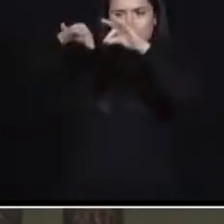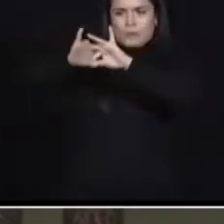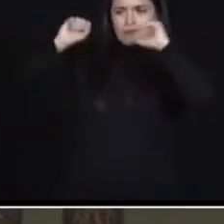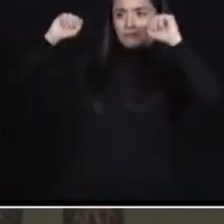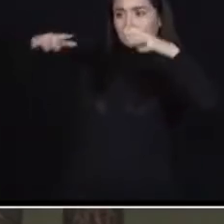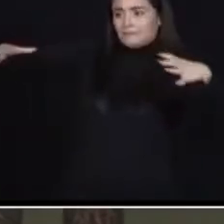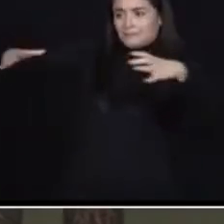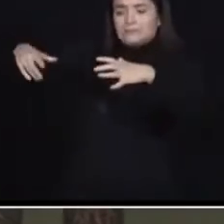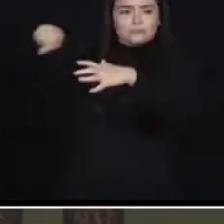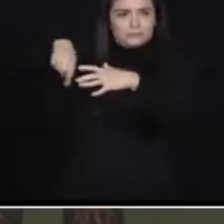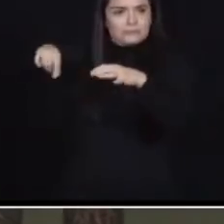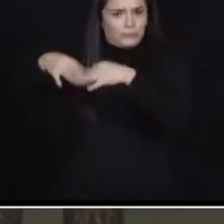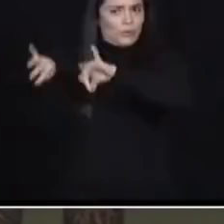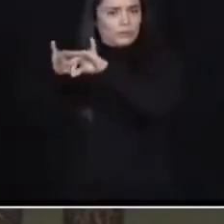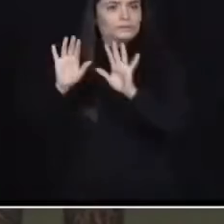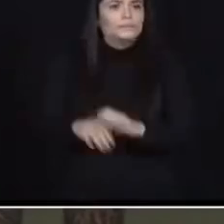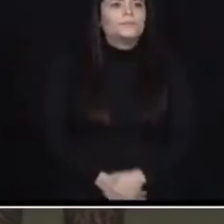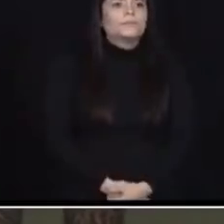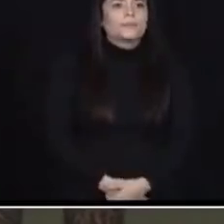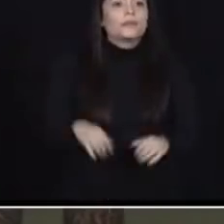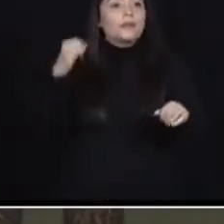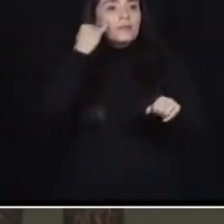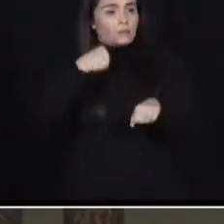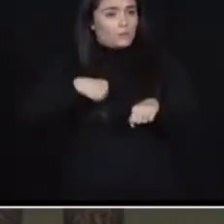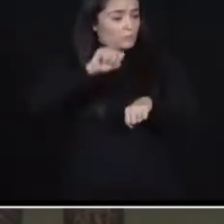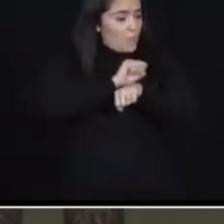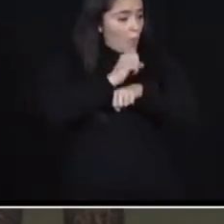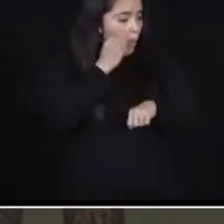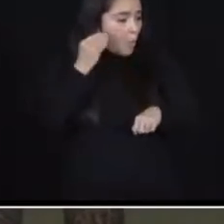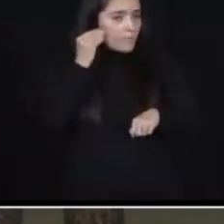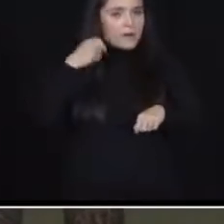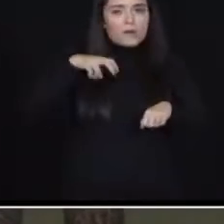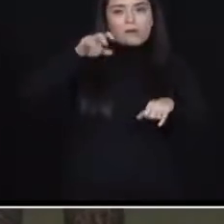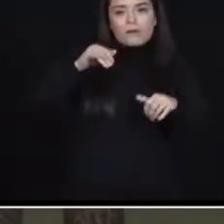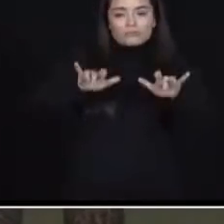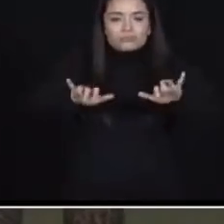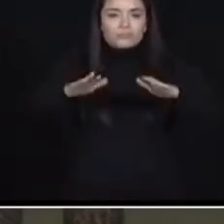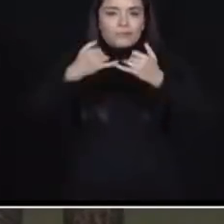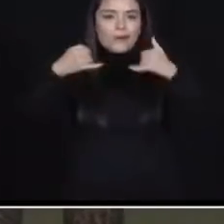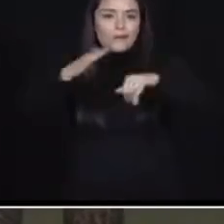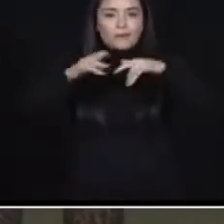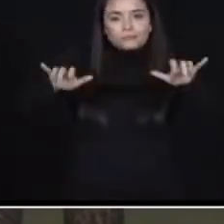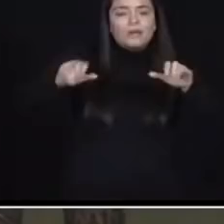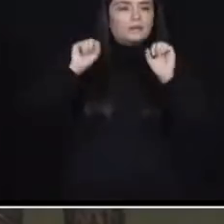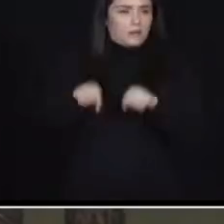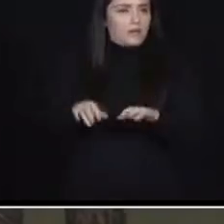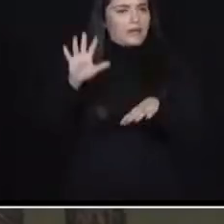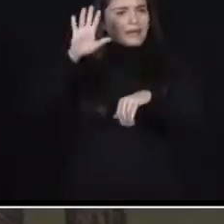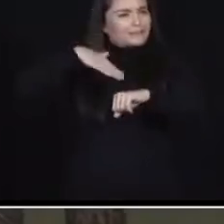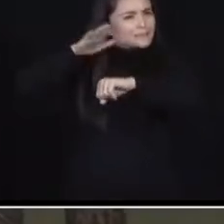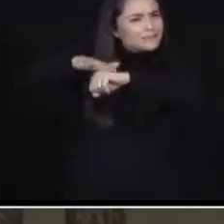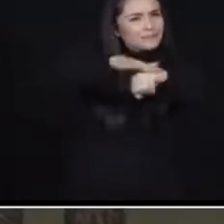possible. Families should not, I repeat, not visit any other households or allow visitors to their